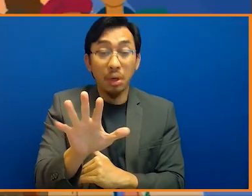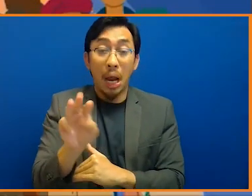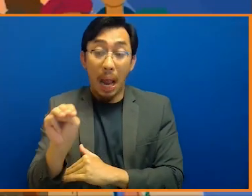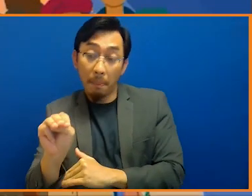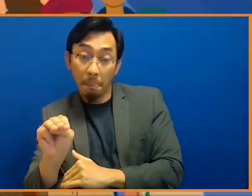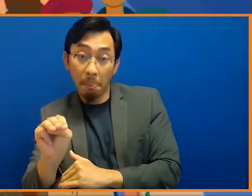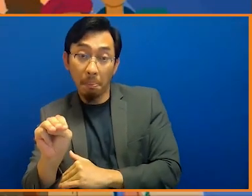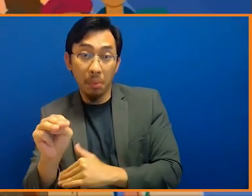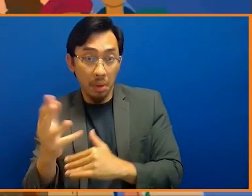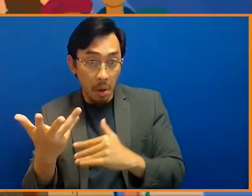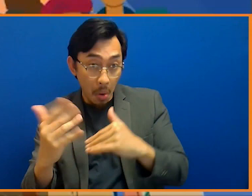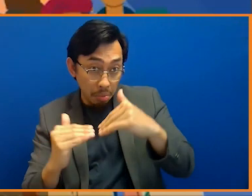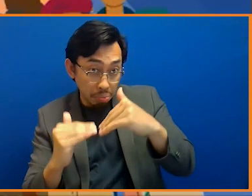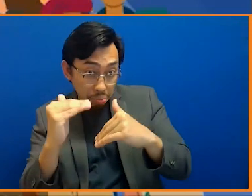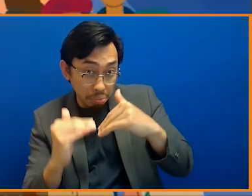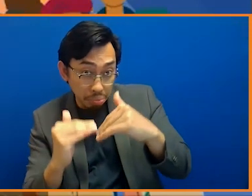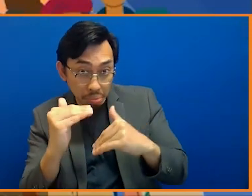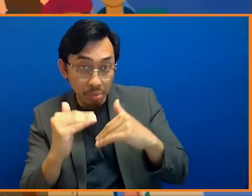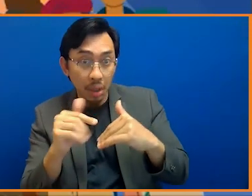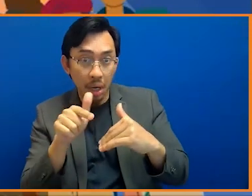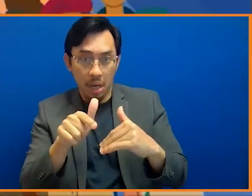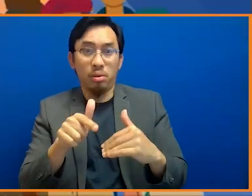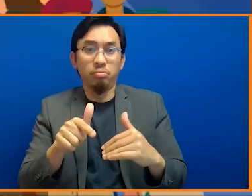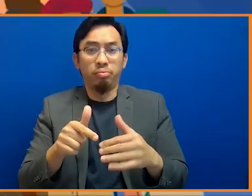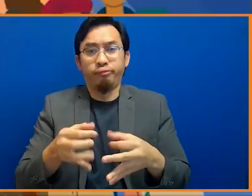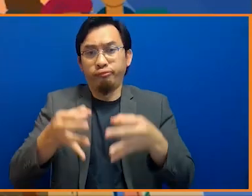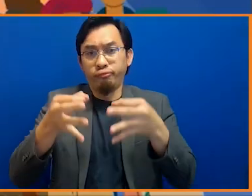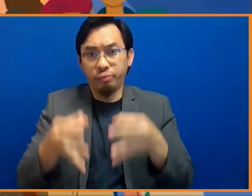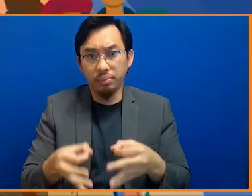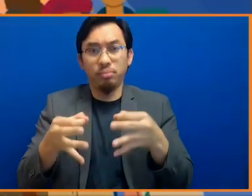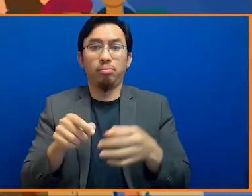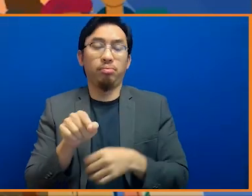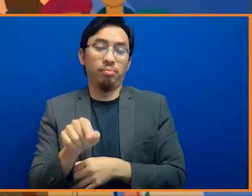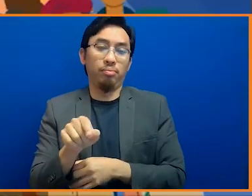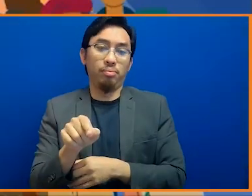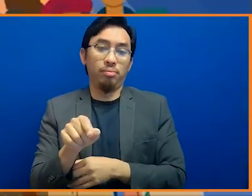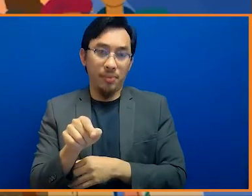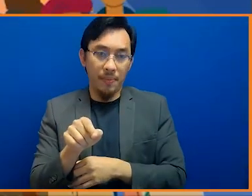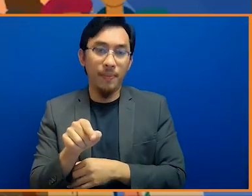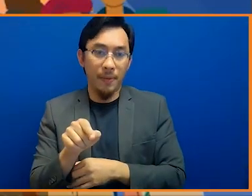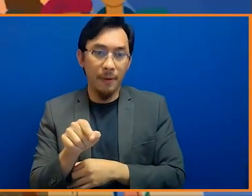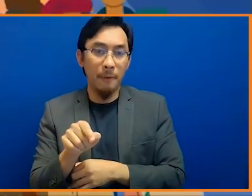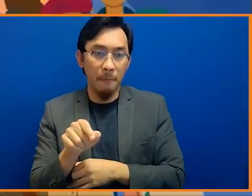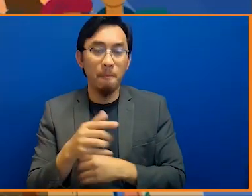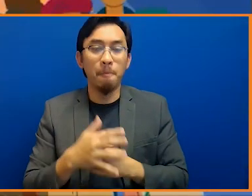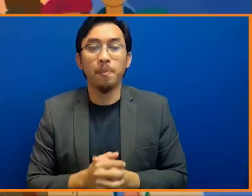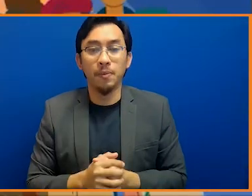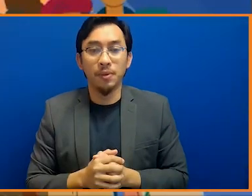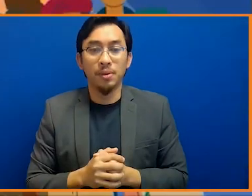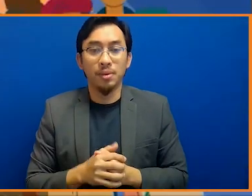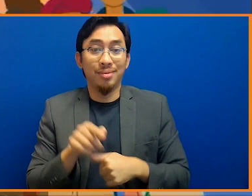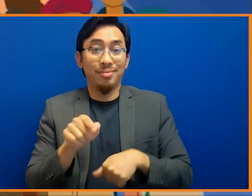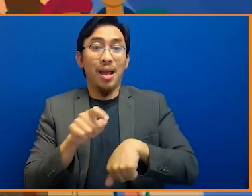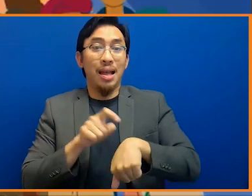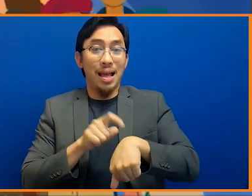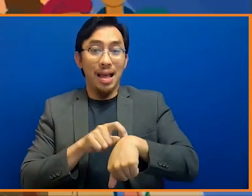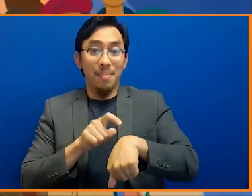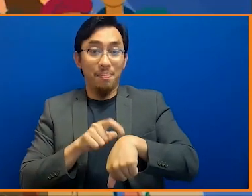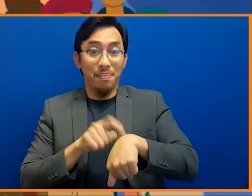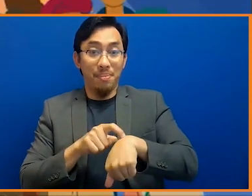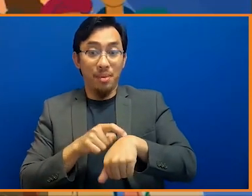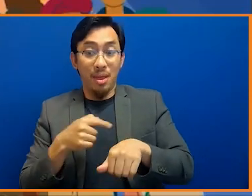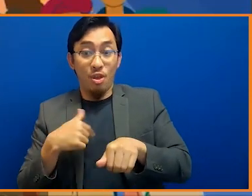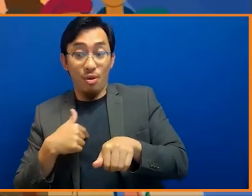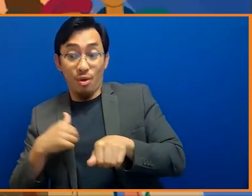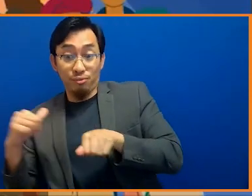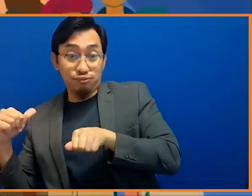its mean sea level. That's how we define the arrival times. So that's the time